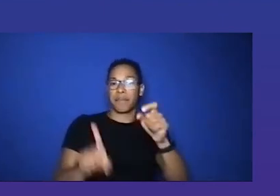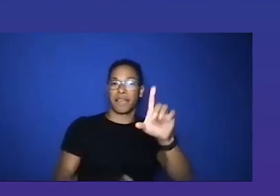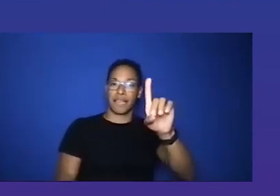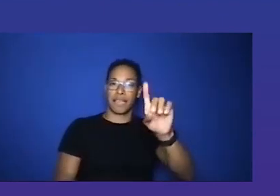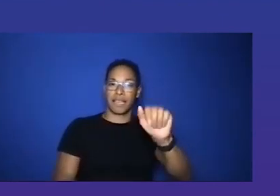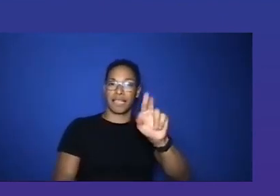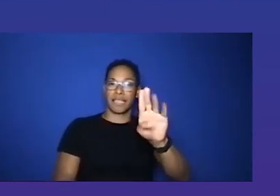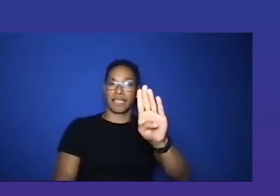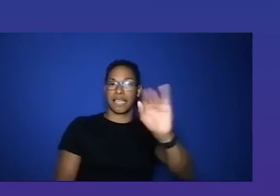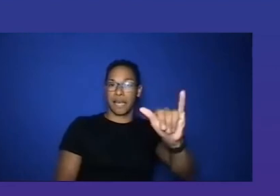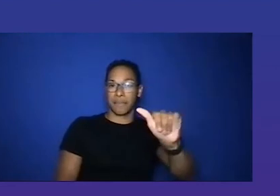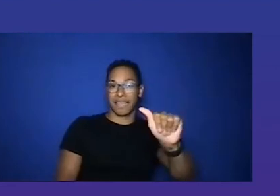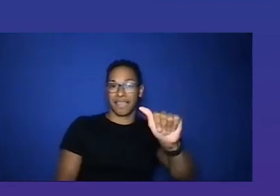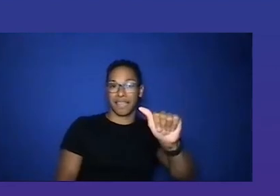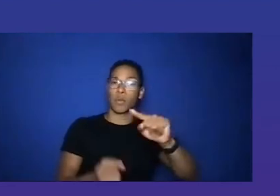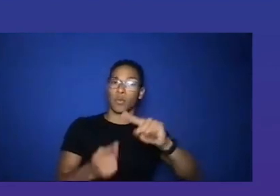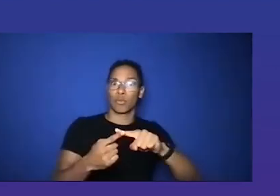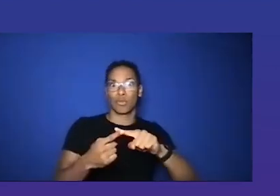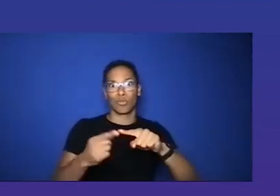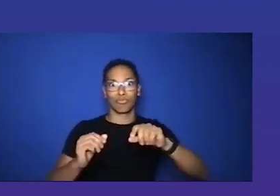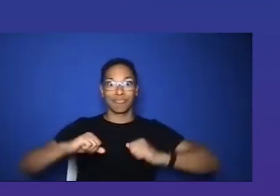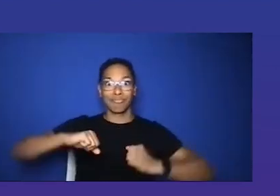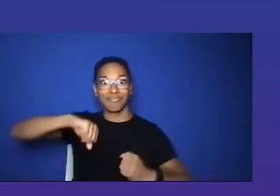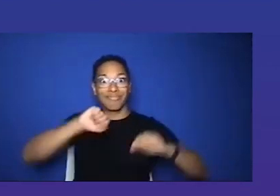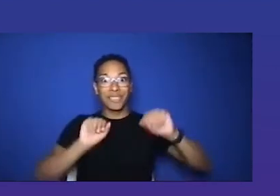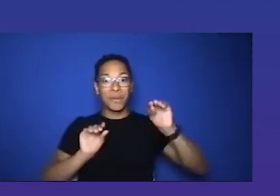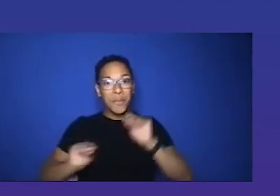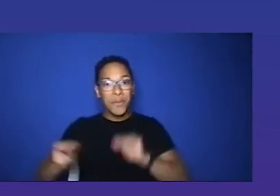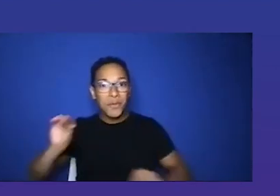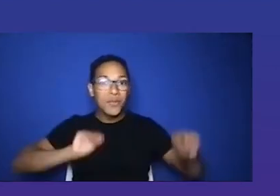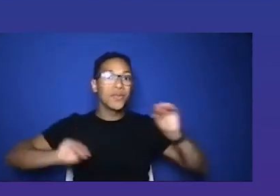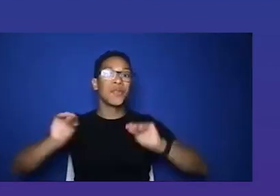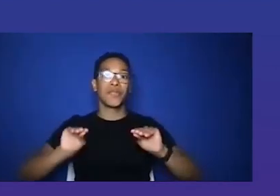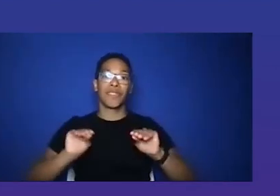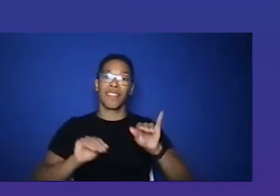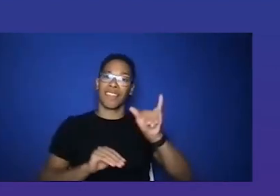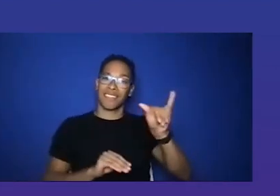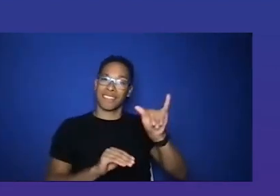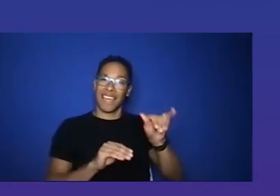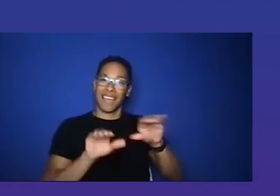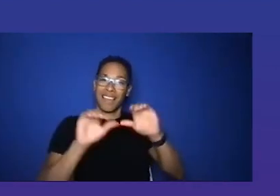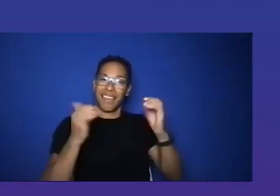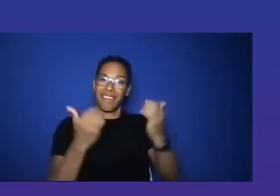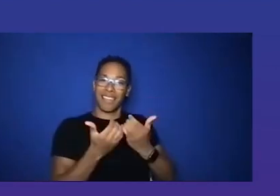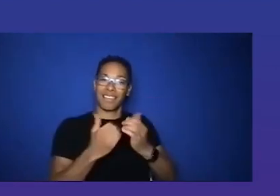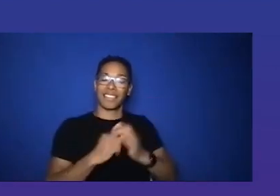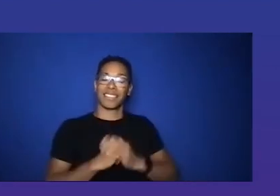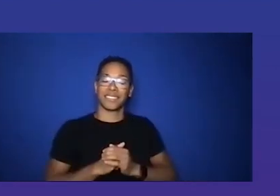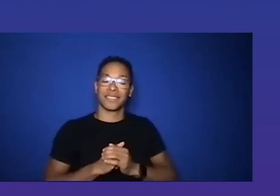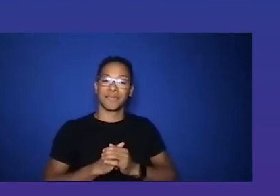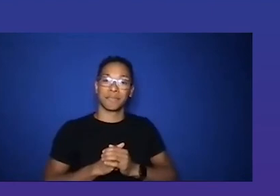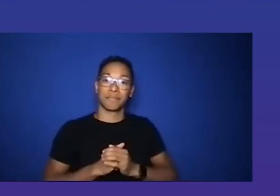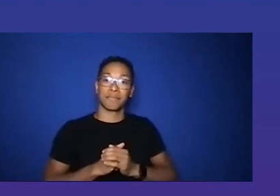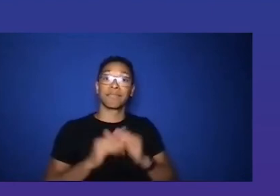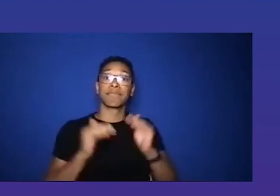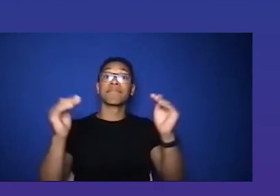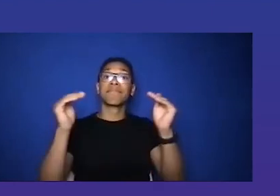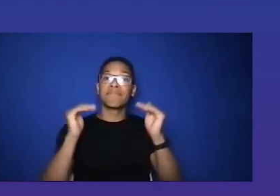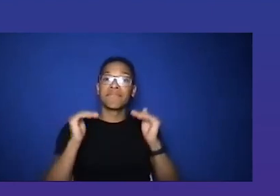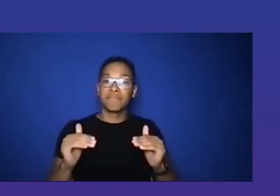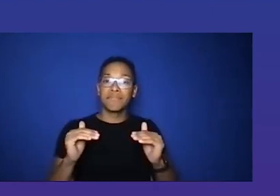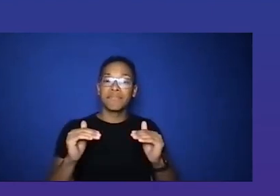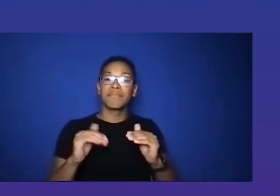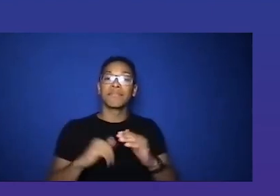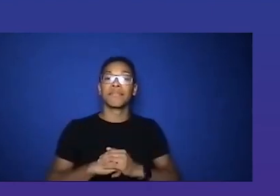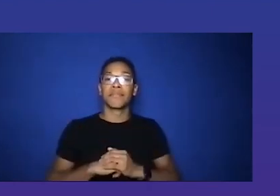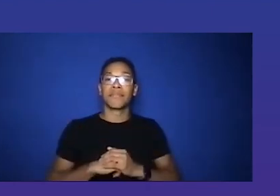So you can get yourself moving in their Resiliency Moves class. And then we have a virtual expo showcase where a